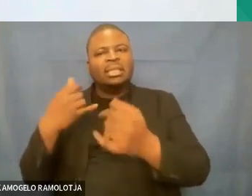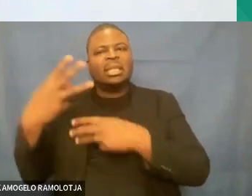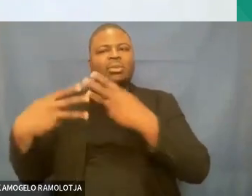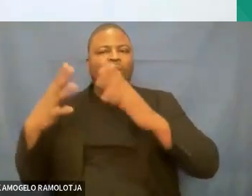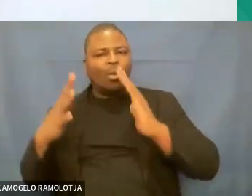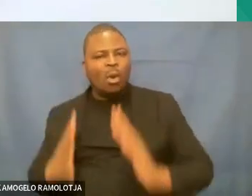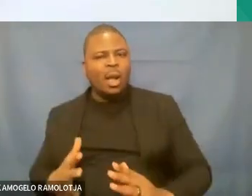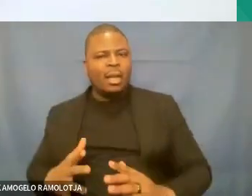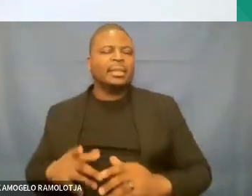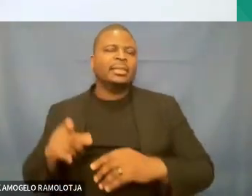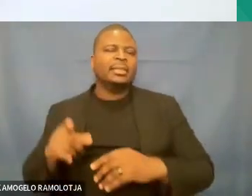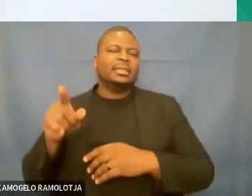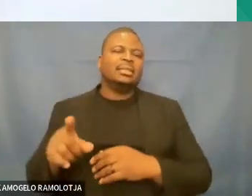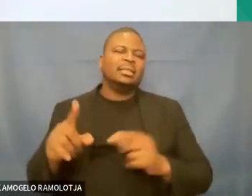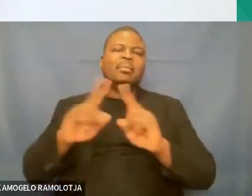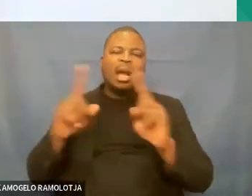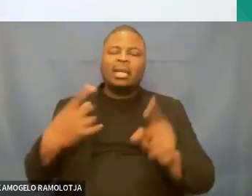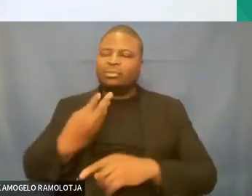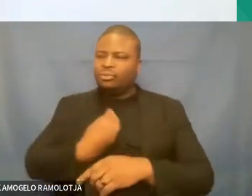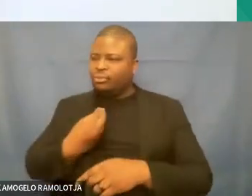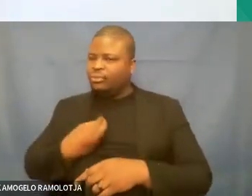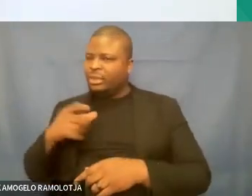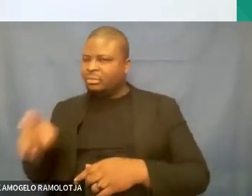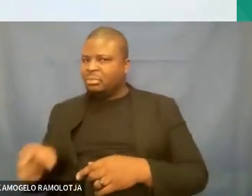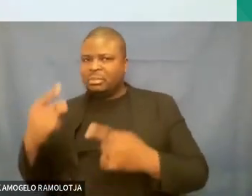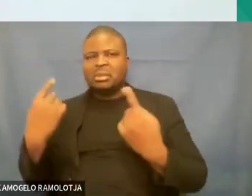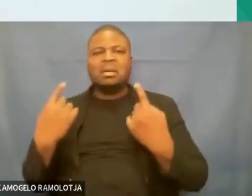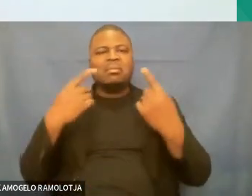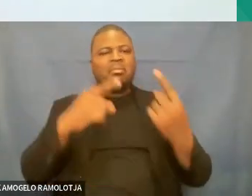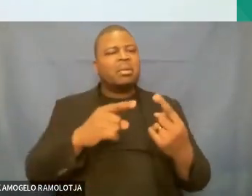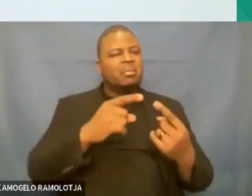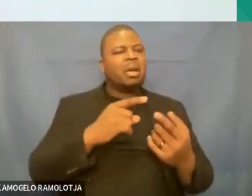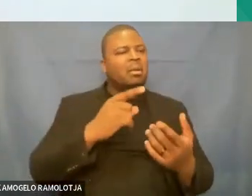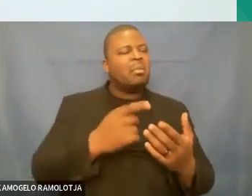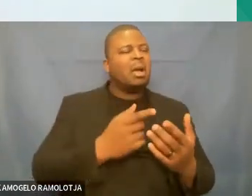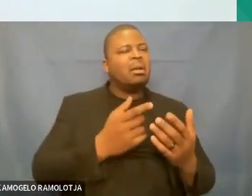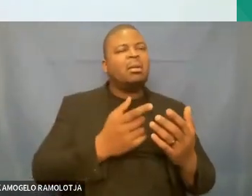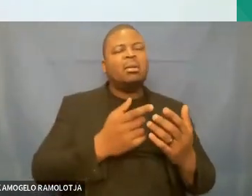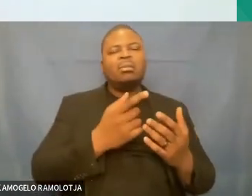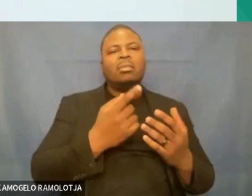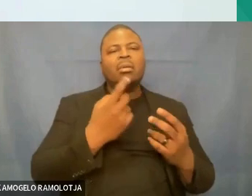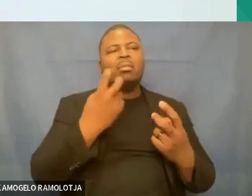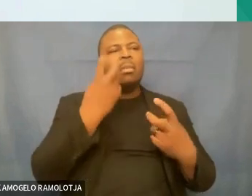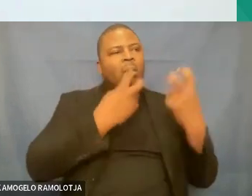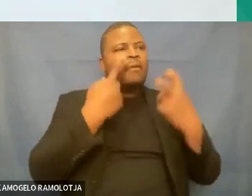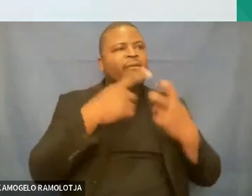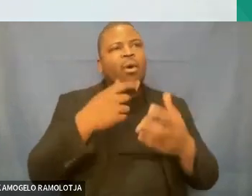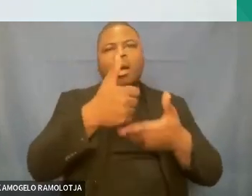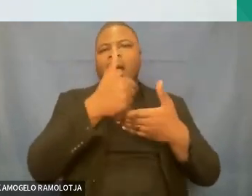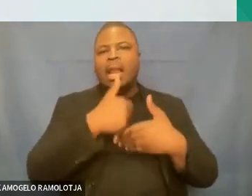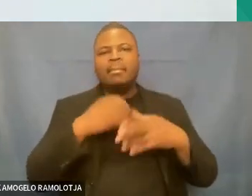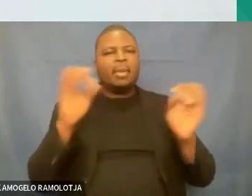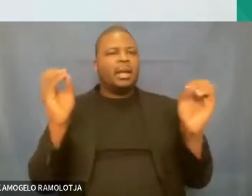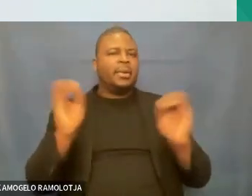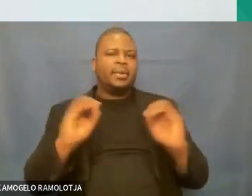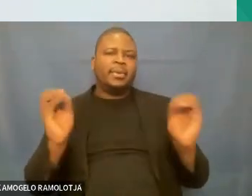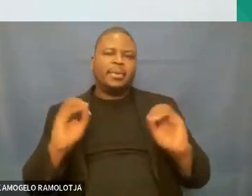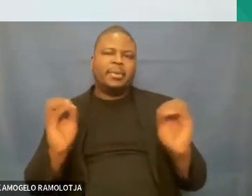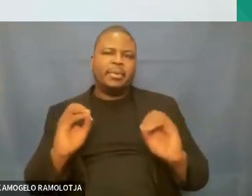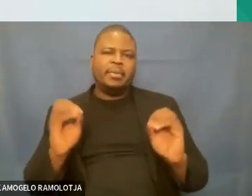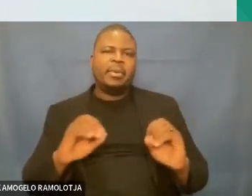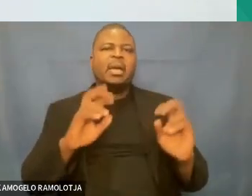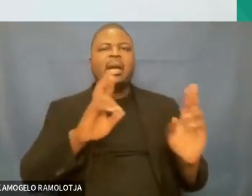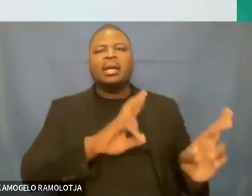not going, and seeking restitution because of this. So what is your opinion, particularly around referral pathways